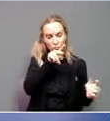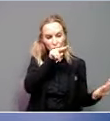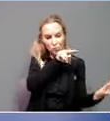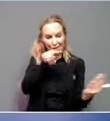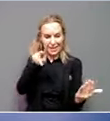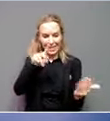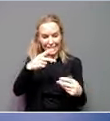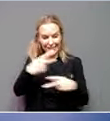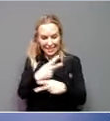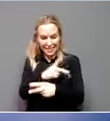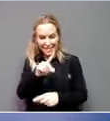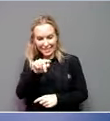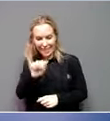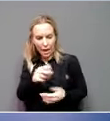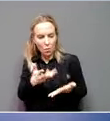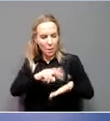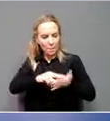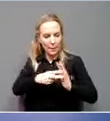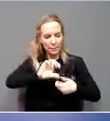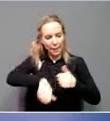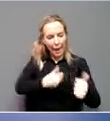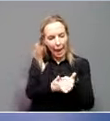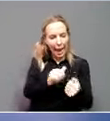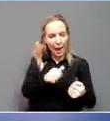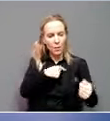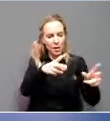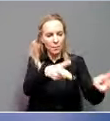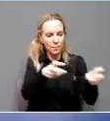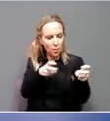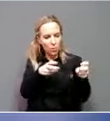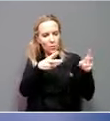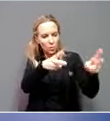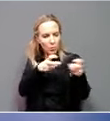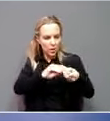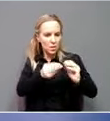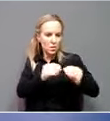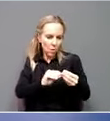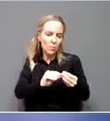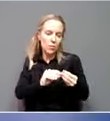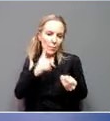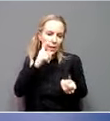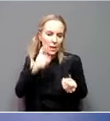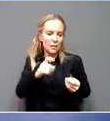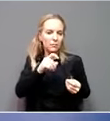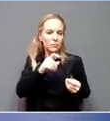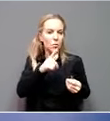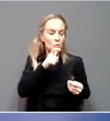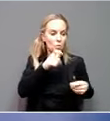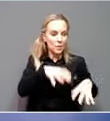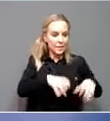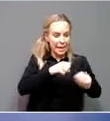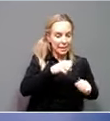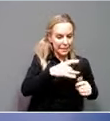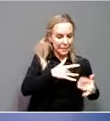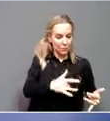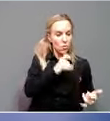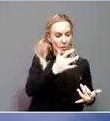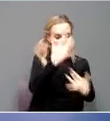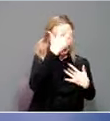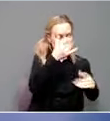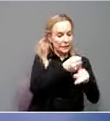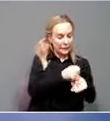can do from that chart. But ones that also suggest, in the